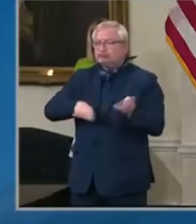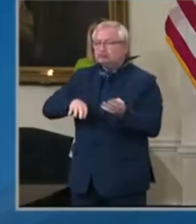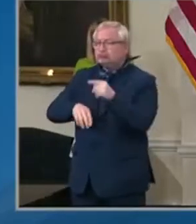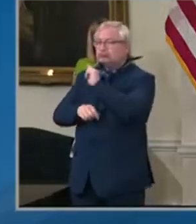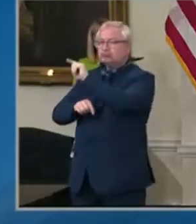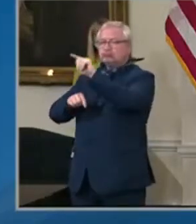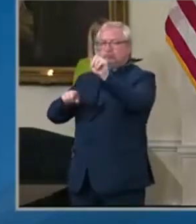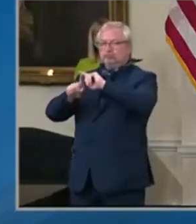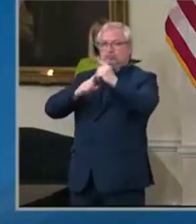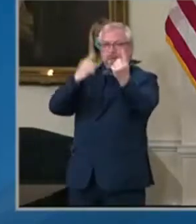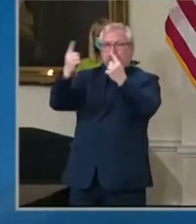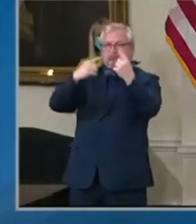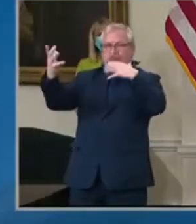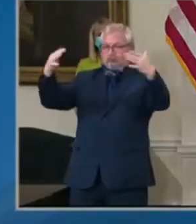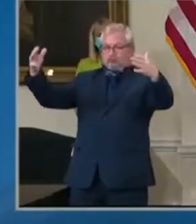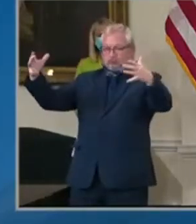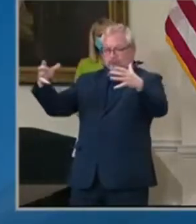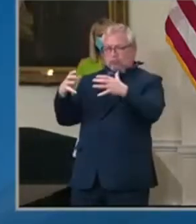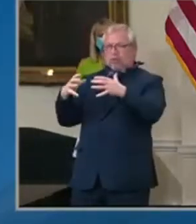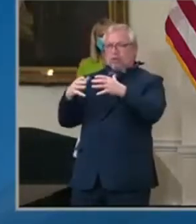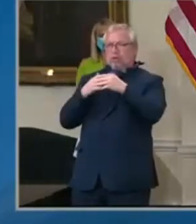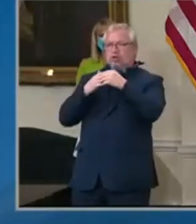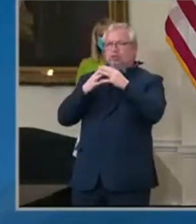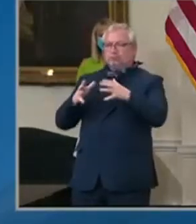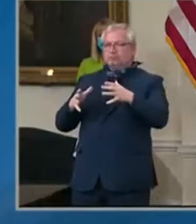well as representatives from churches,